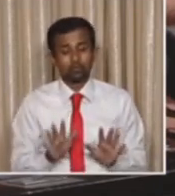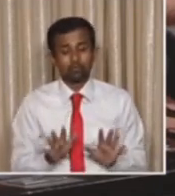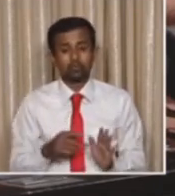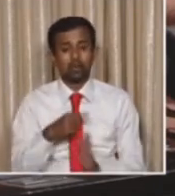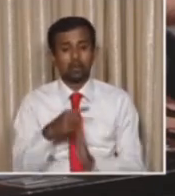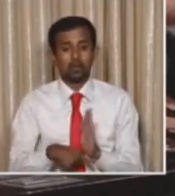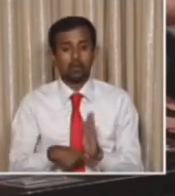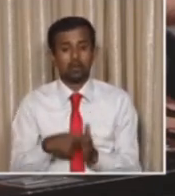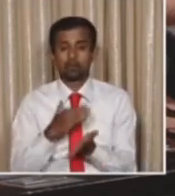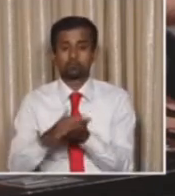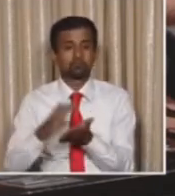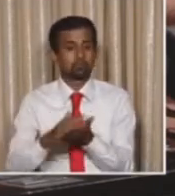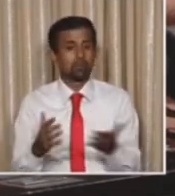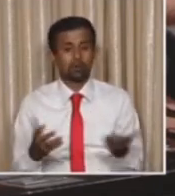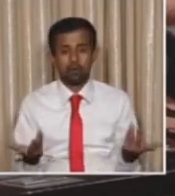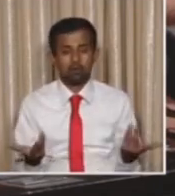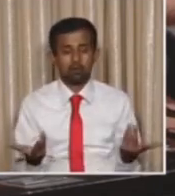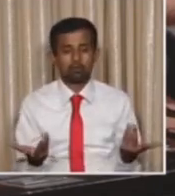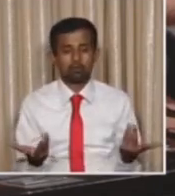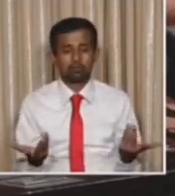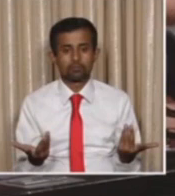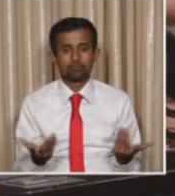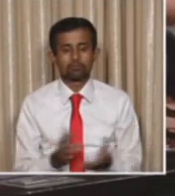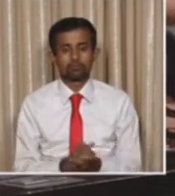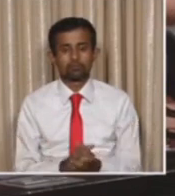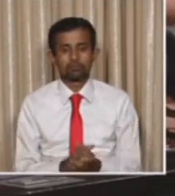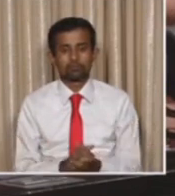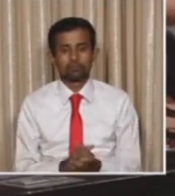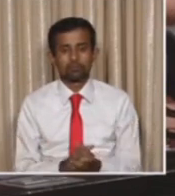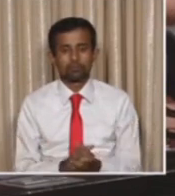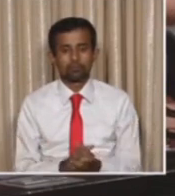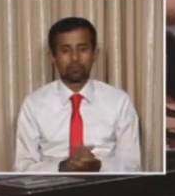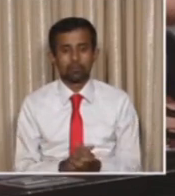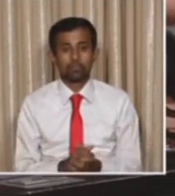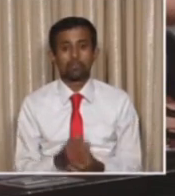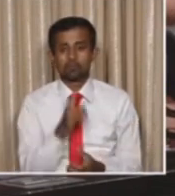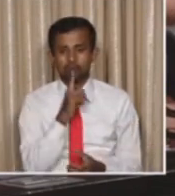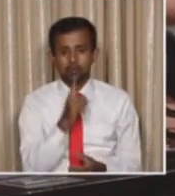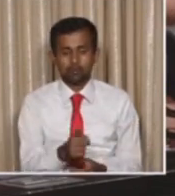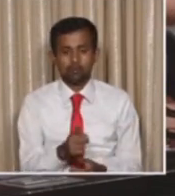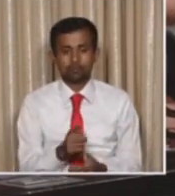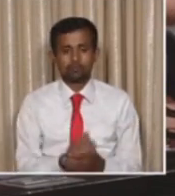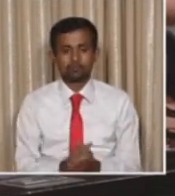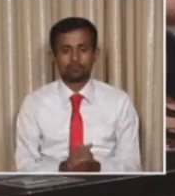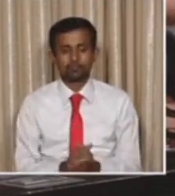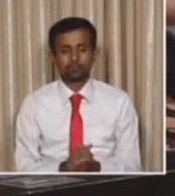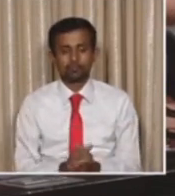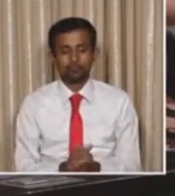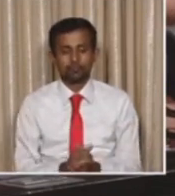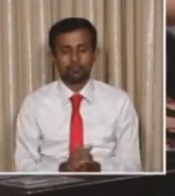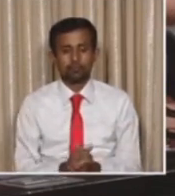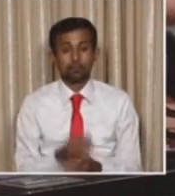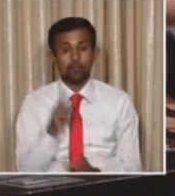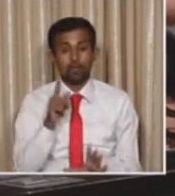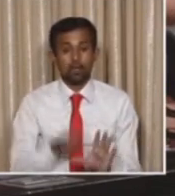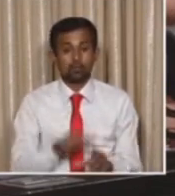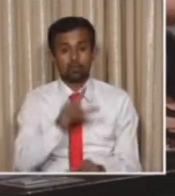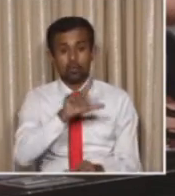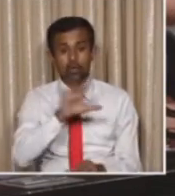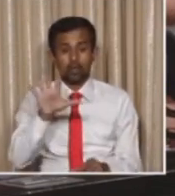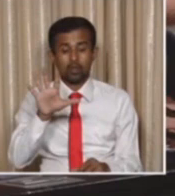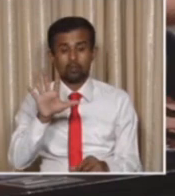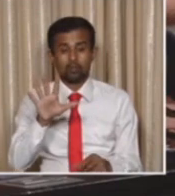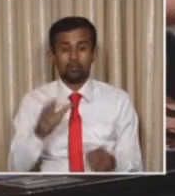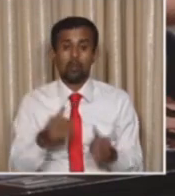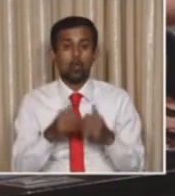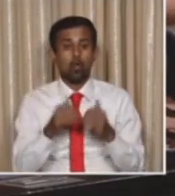next 75 years, continue to go with begging bowls, sell everything that